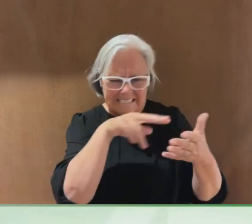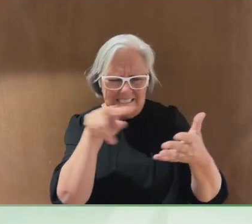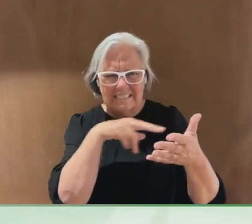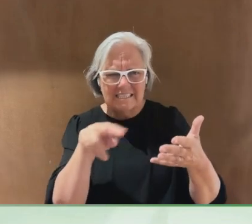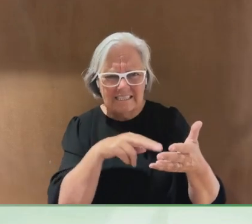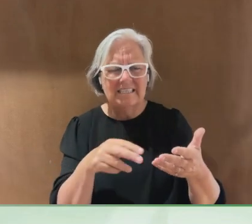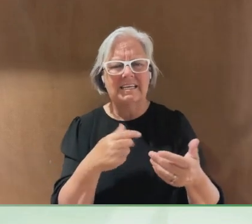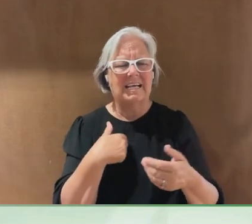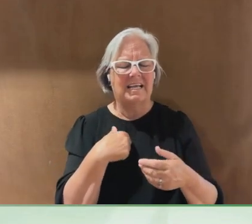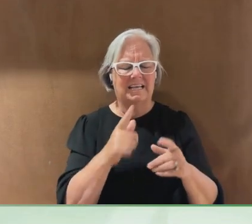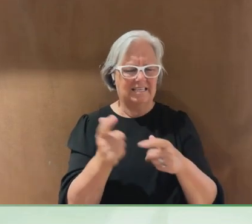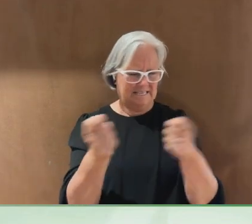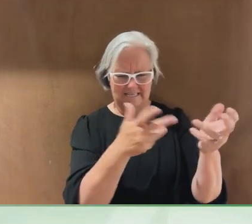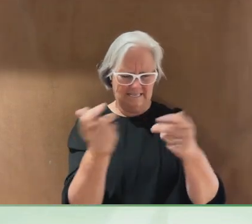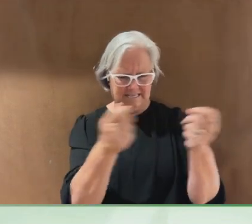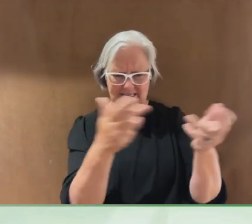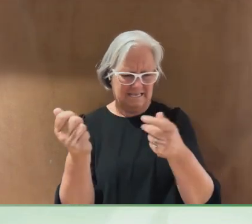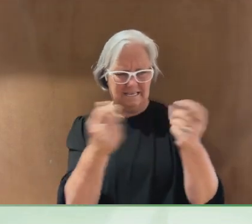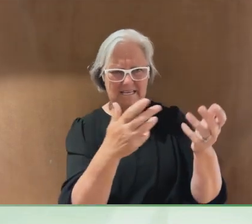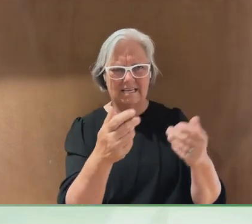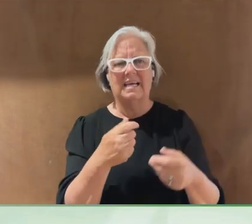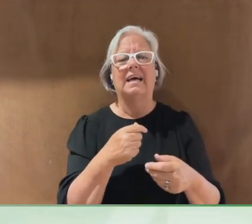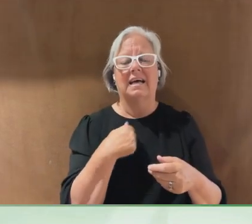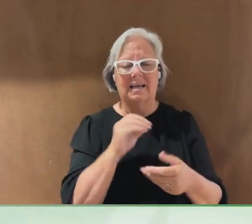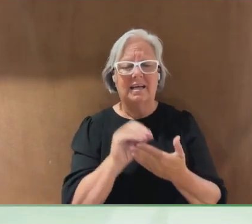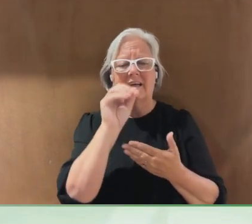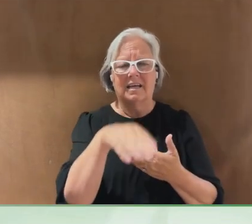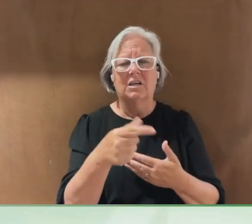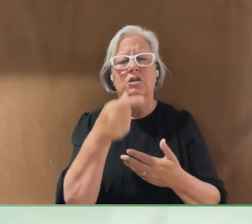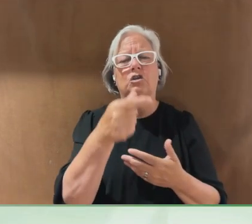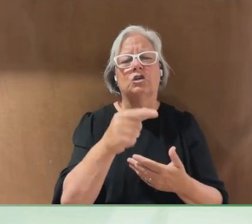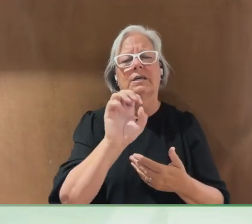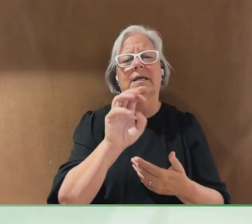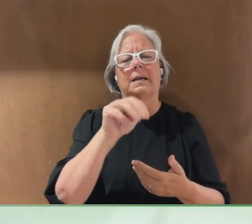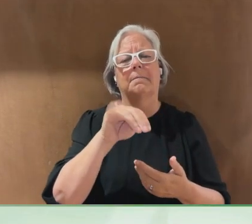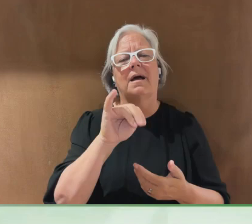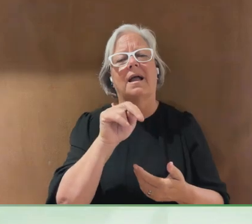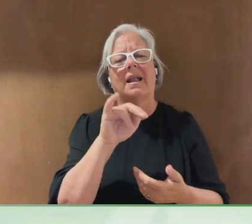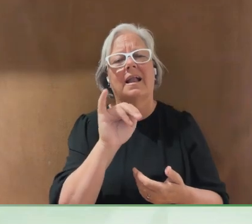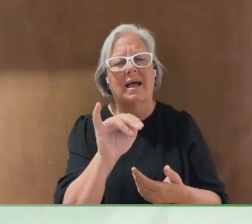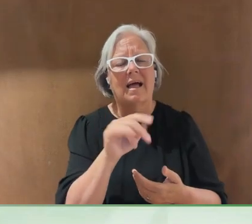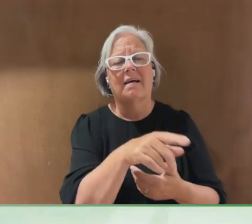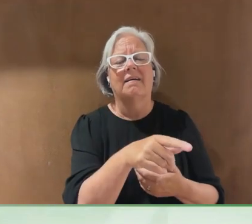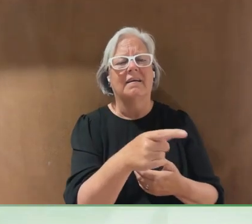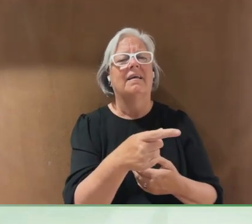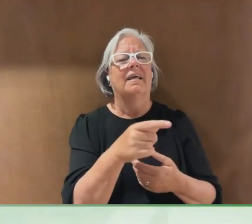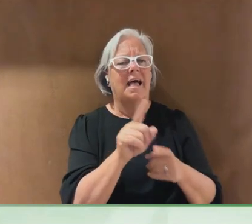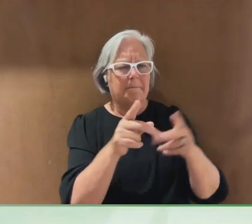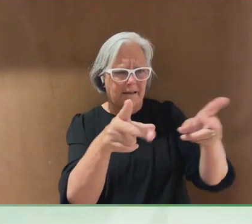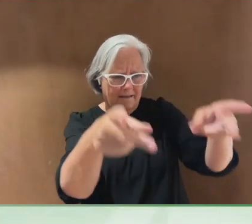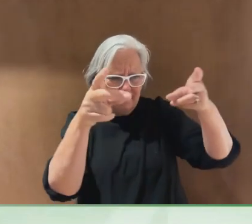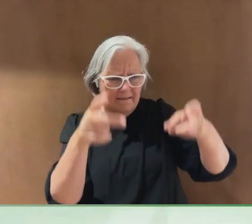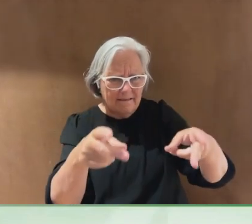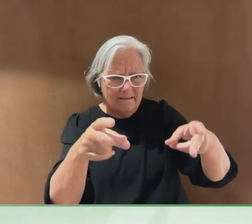it in a Gemini and ask it to get what are the key points and cite where these points come from, so I can eliminate the concern about